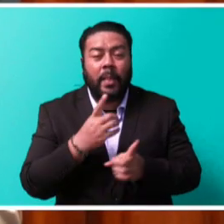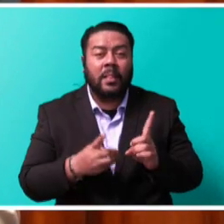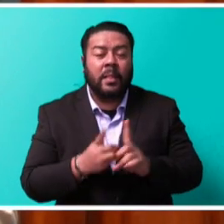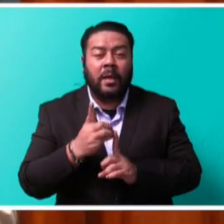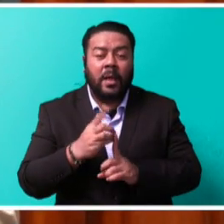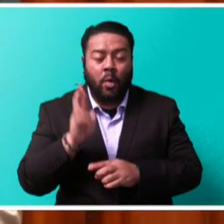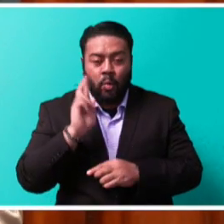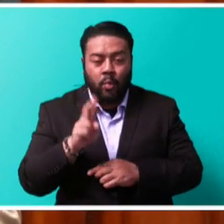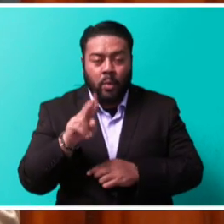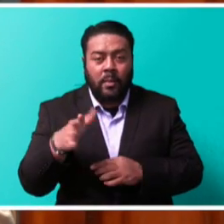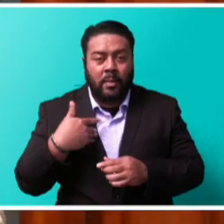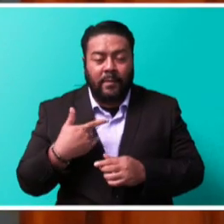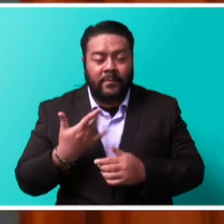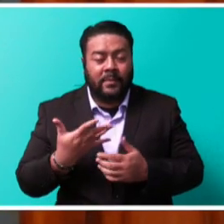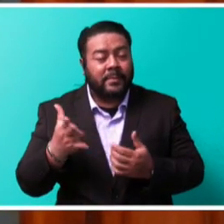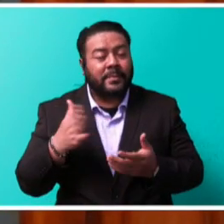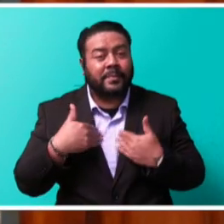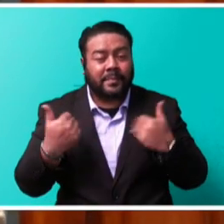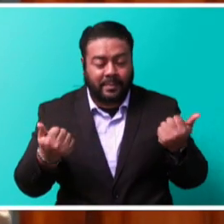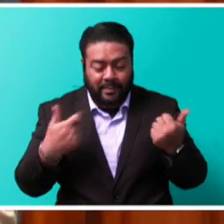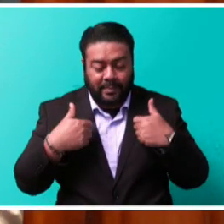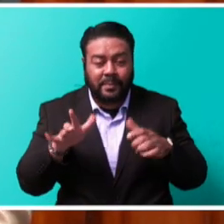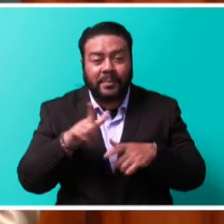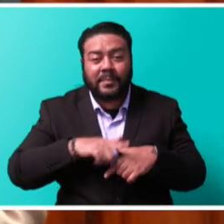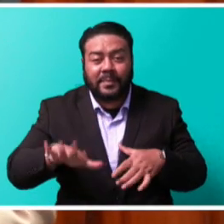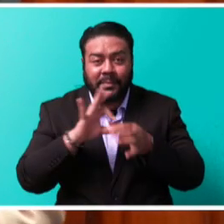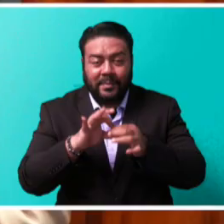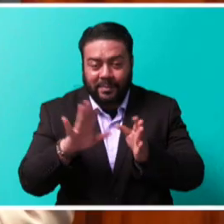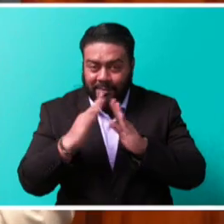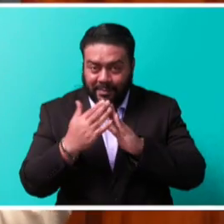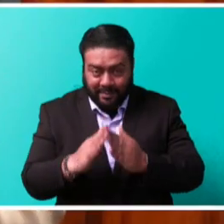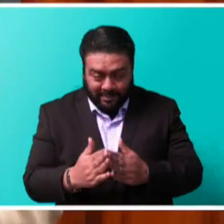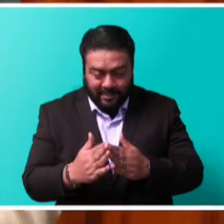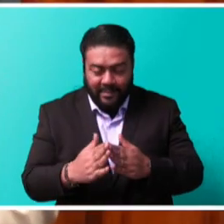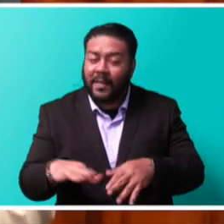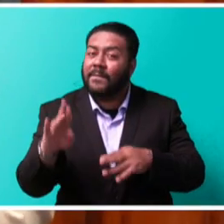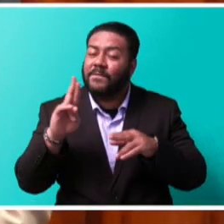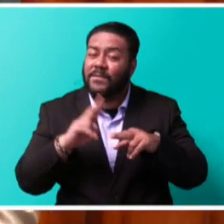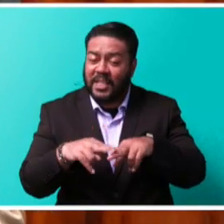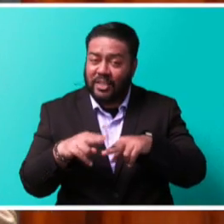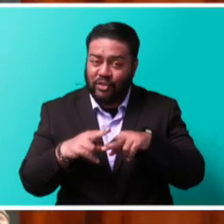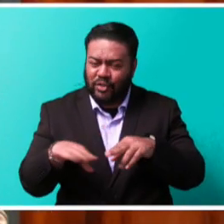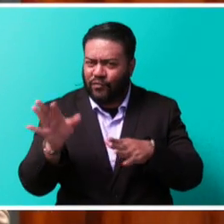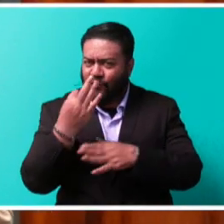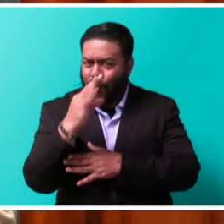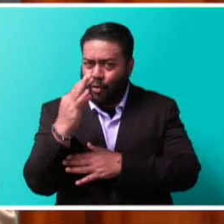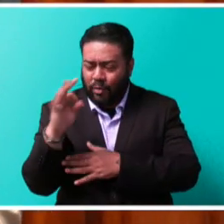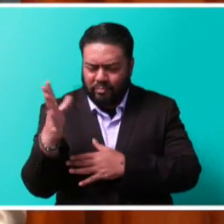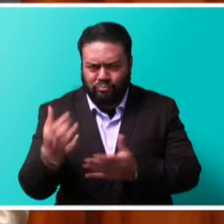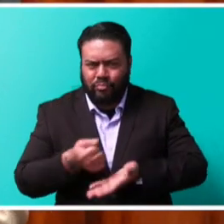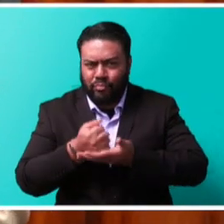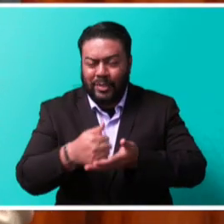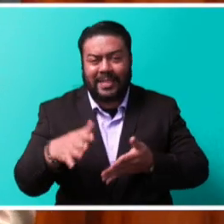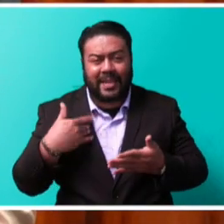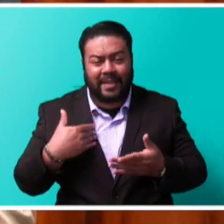rural livelihoods, and the well-being of our land-owning communities. Honourable Speaker, Fiji's forests support livelihoods across our rural